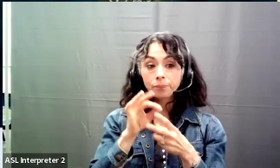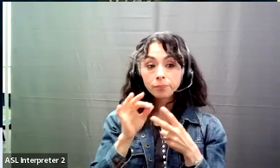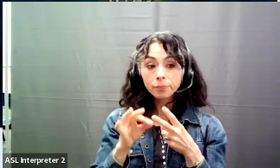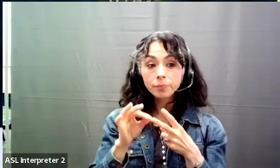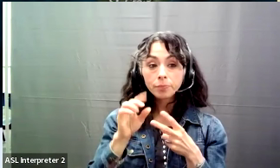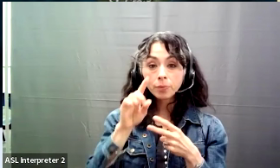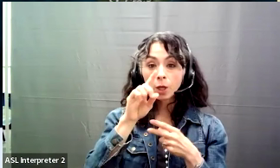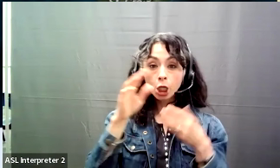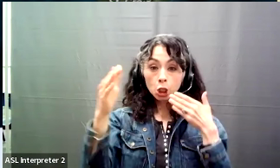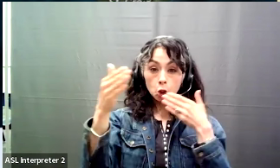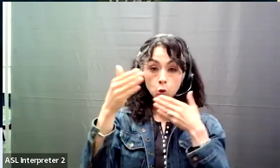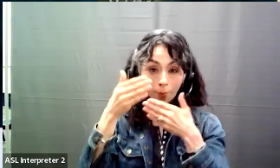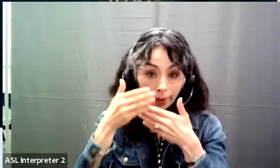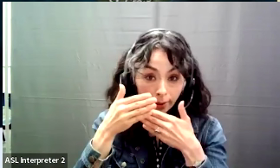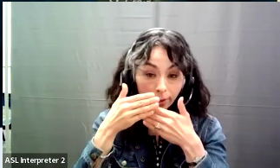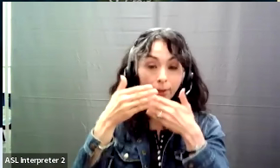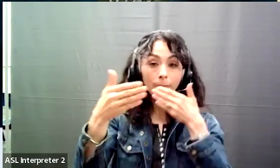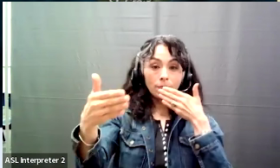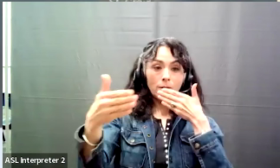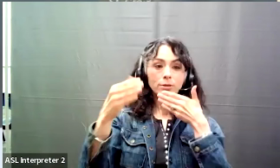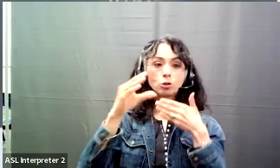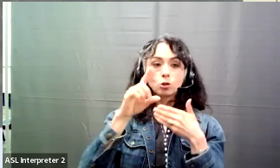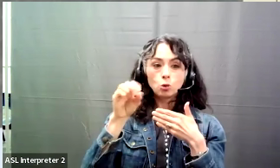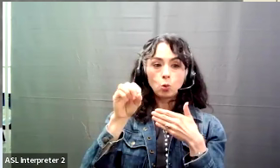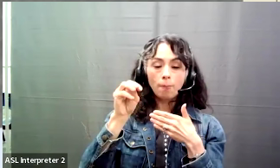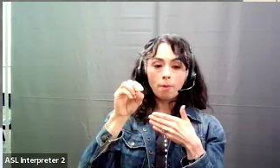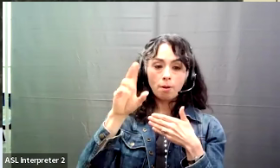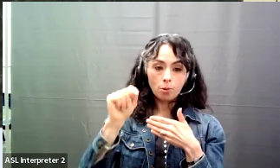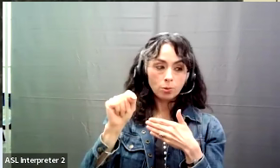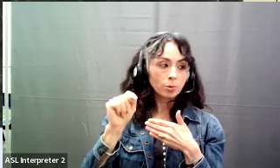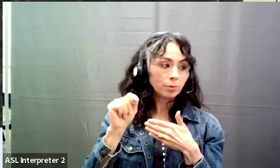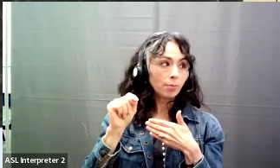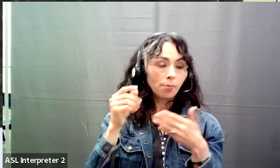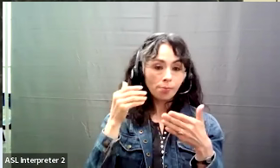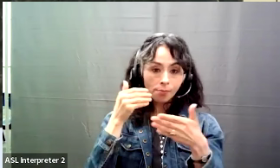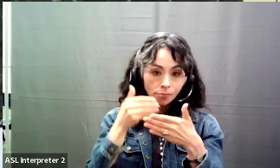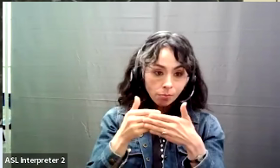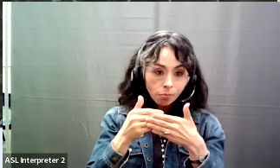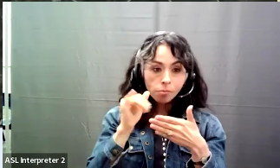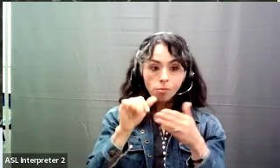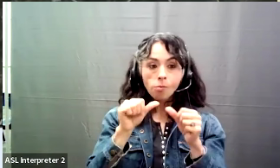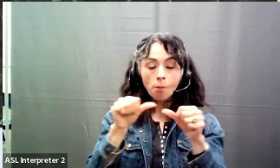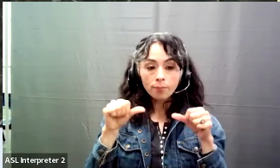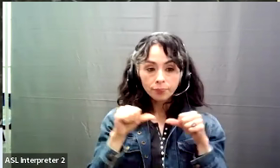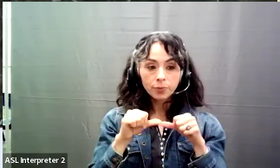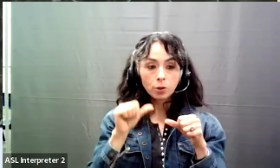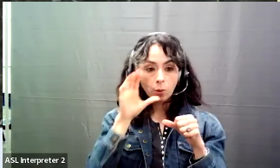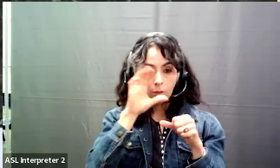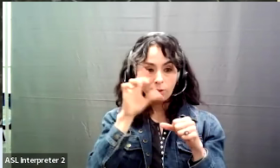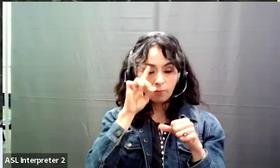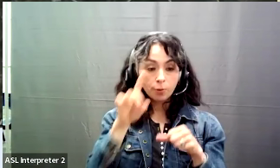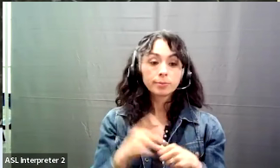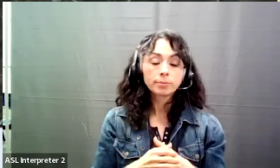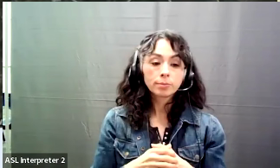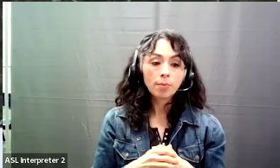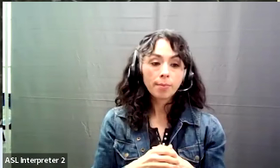you can have zoom in and out so that you can come closer or get farther away from the area that you're